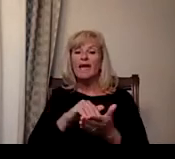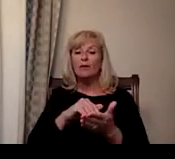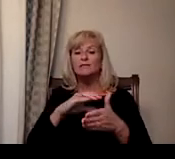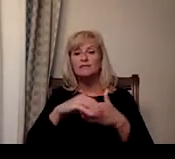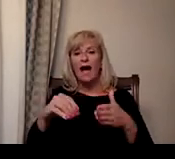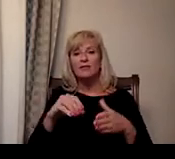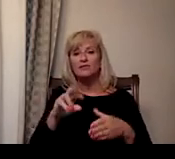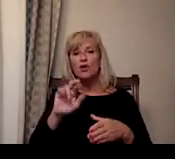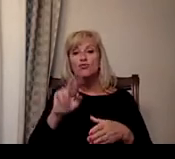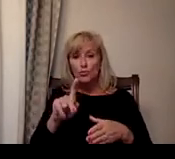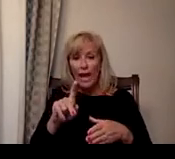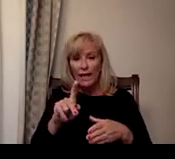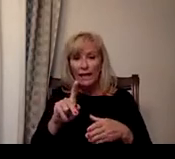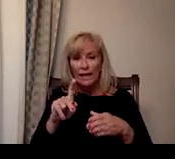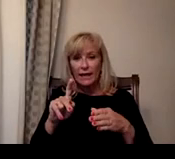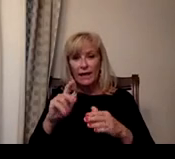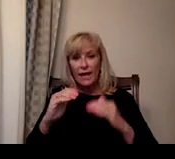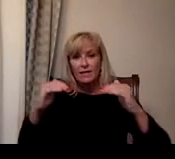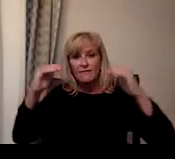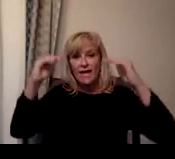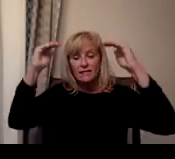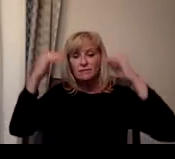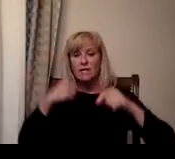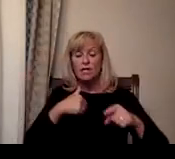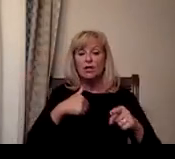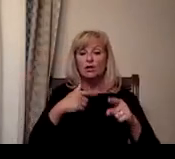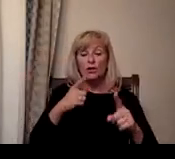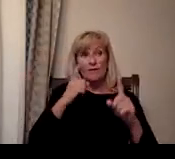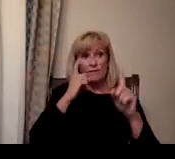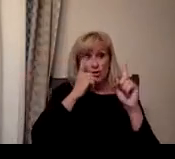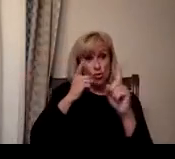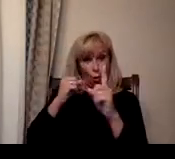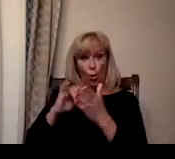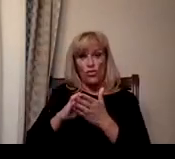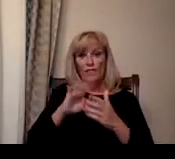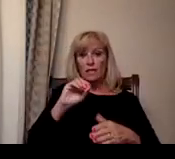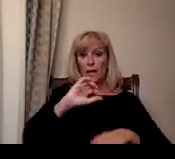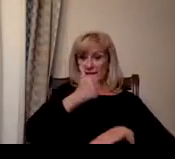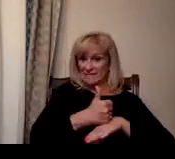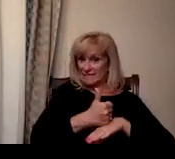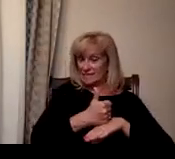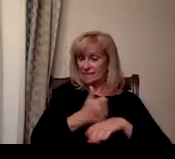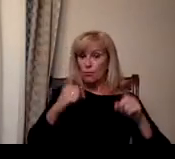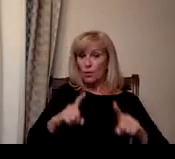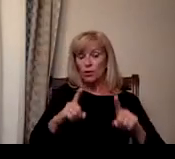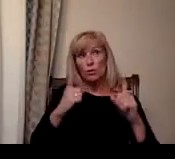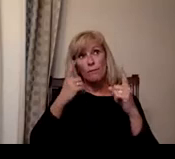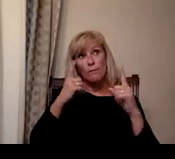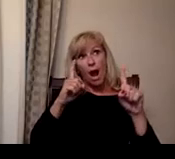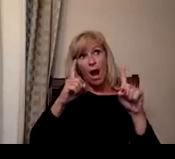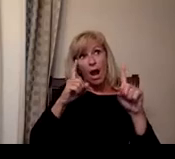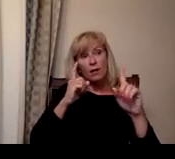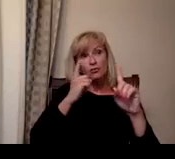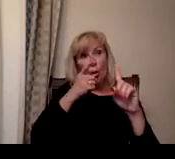This is simply, we pay you as you hit different thresholds, different goals that the company sets. When you hit those, you